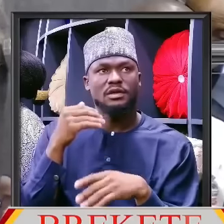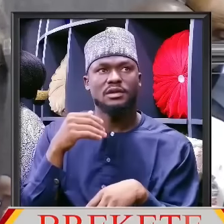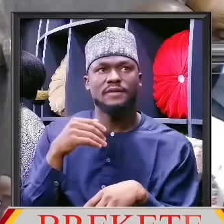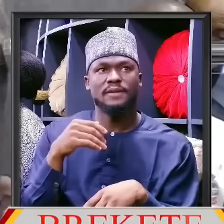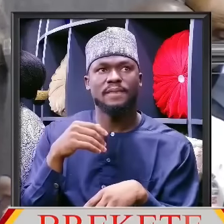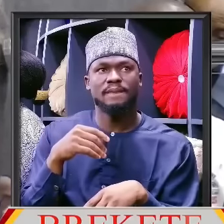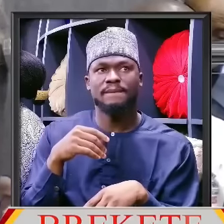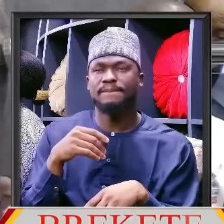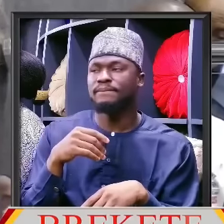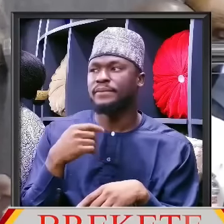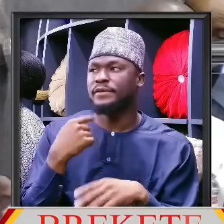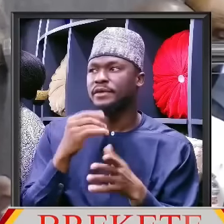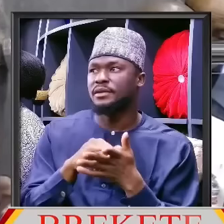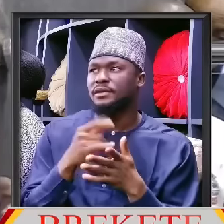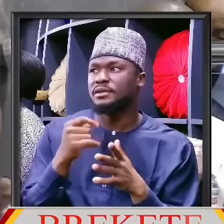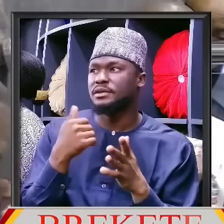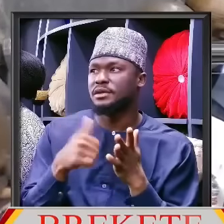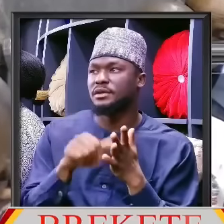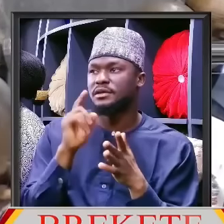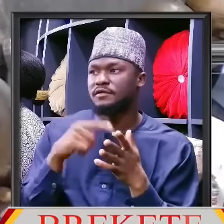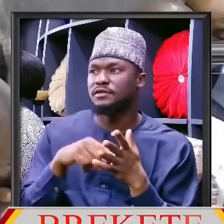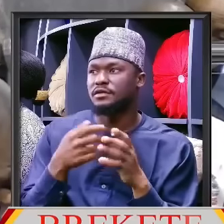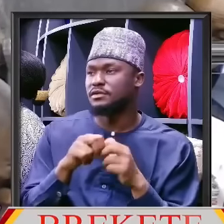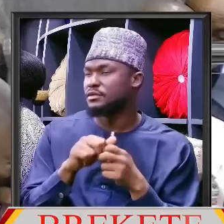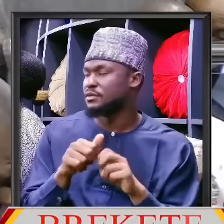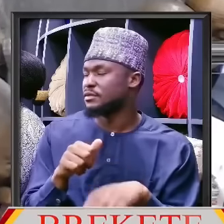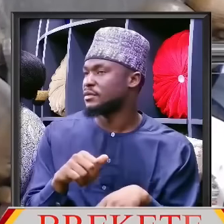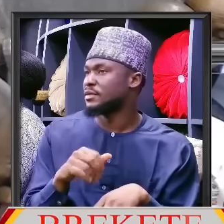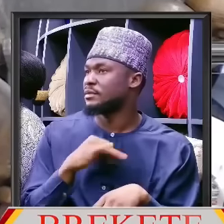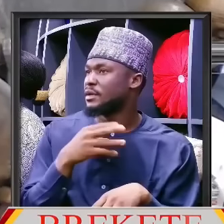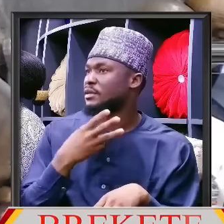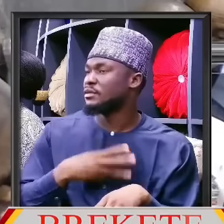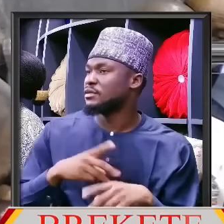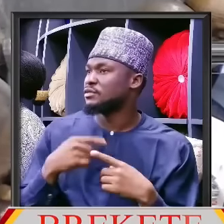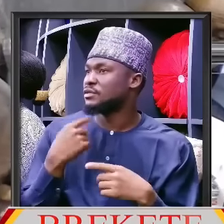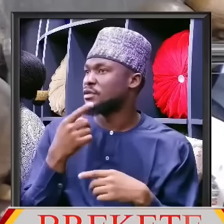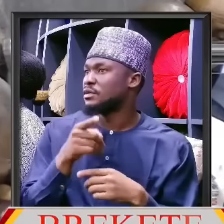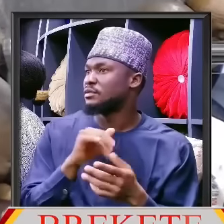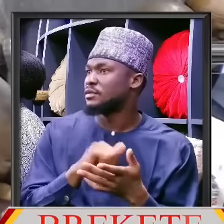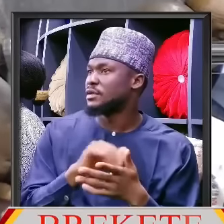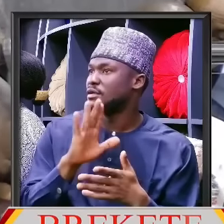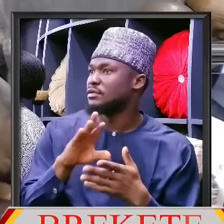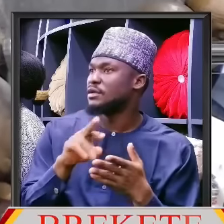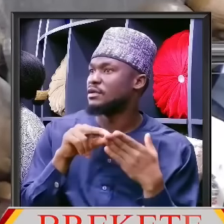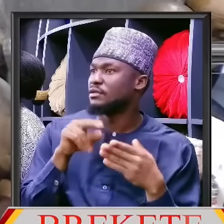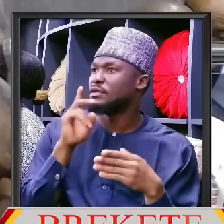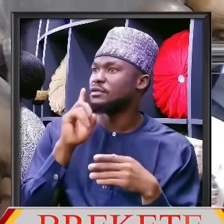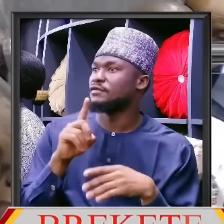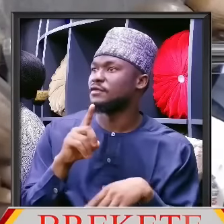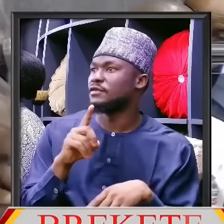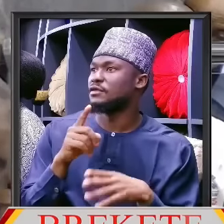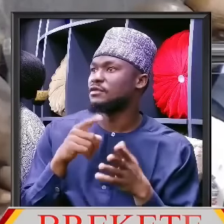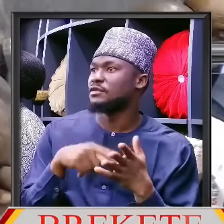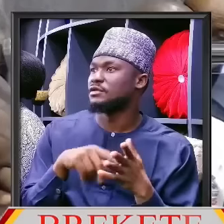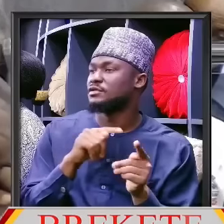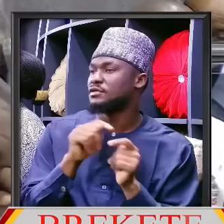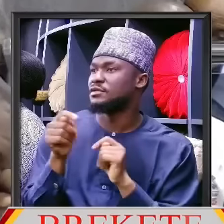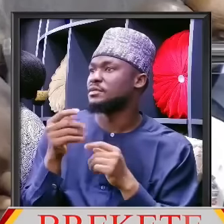letter dated 7th May on the above subject request. I wish to inform you that your request for inter-university